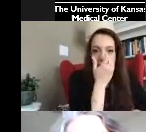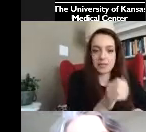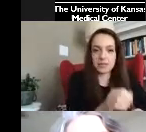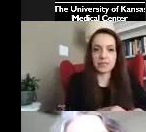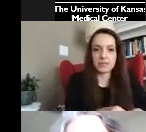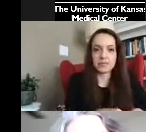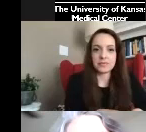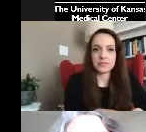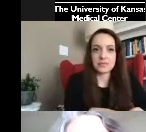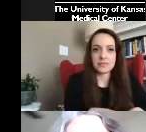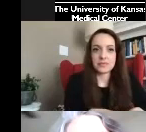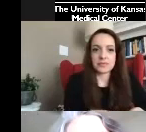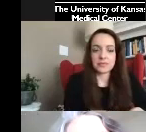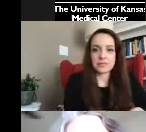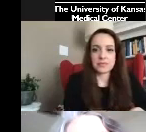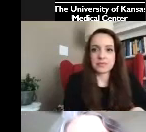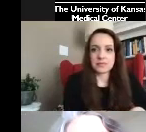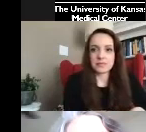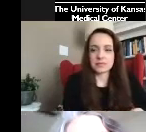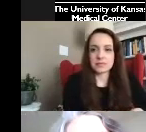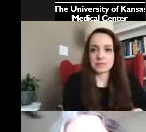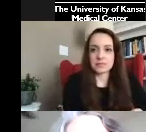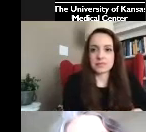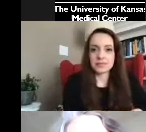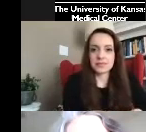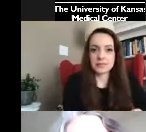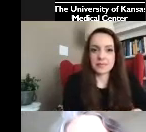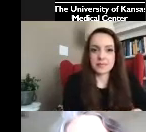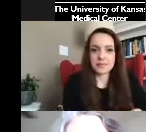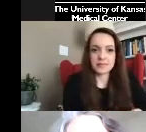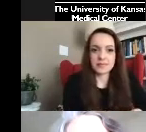I was going to say, well, can you go to the next slide?